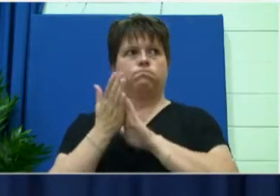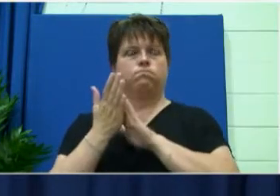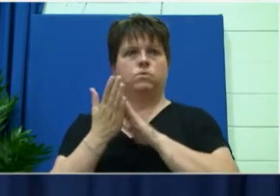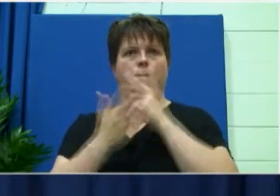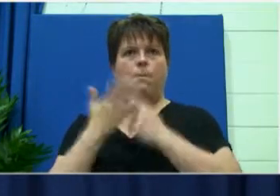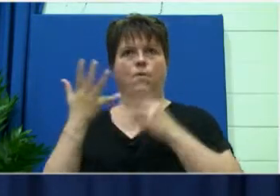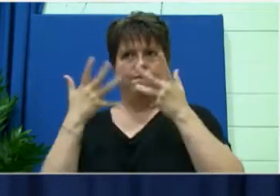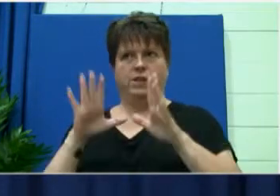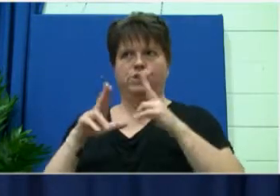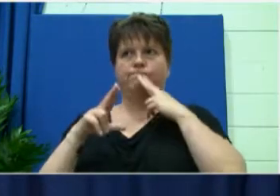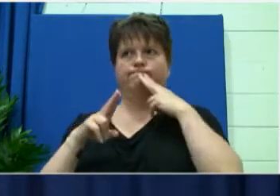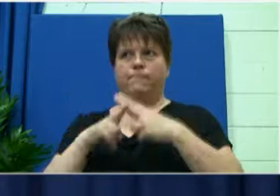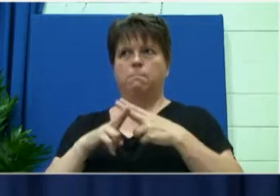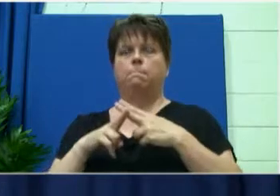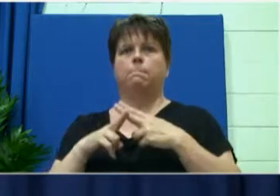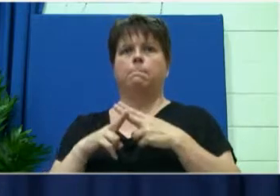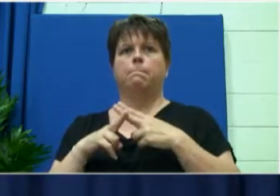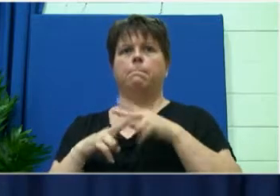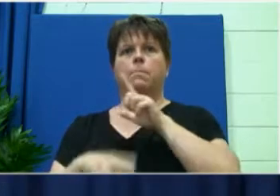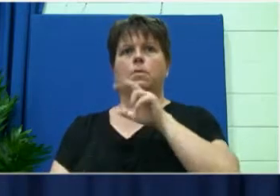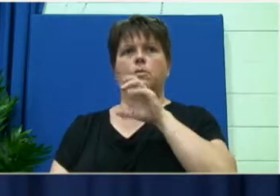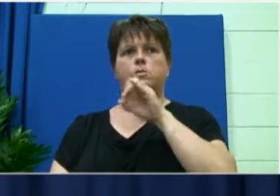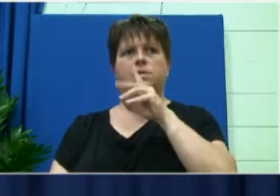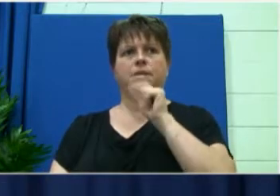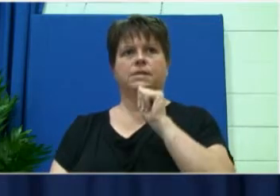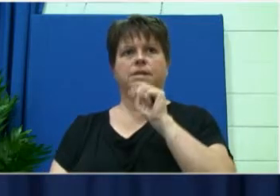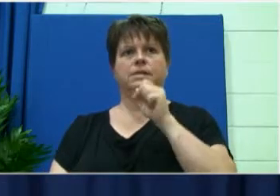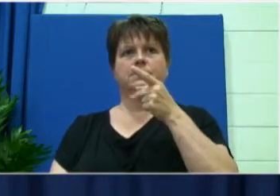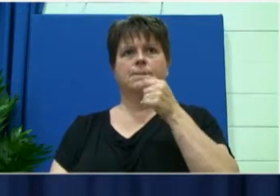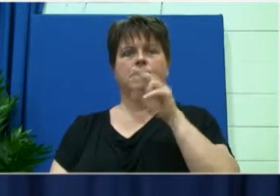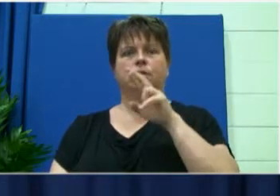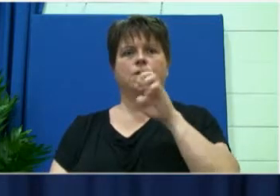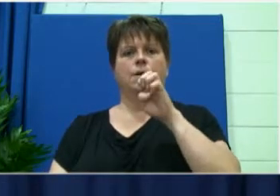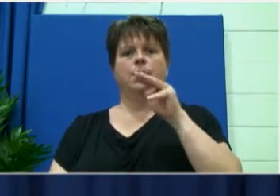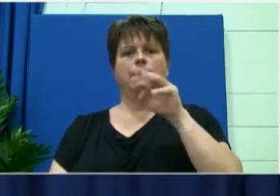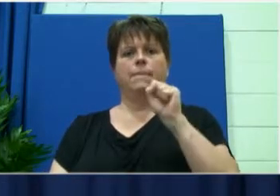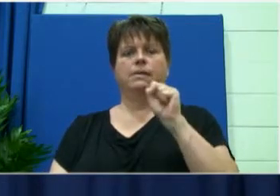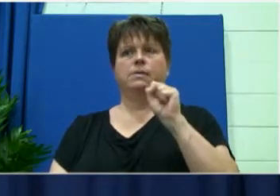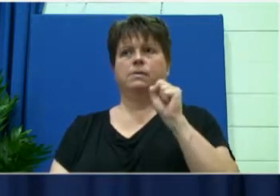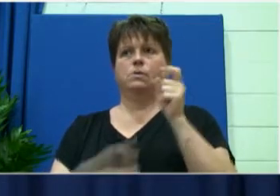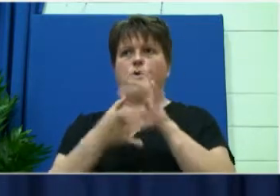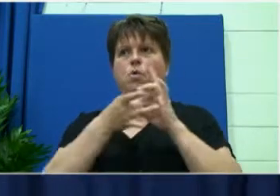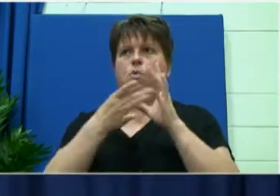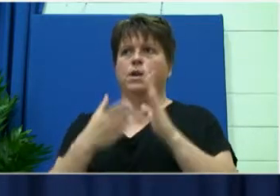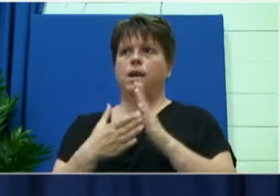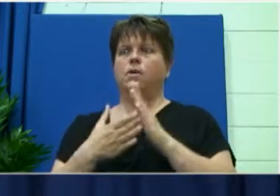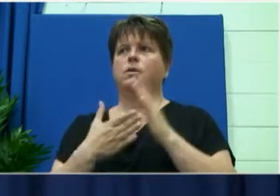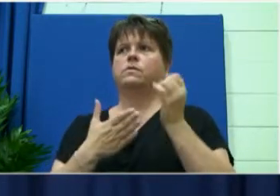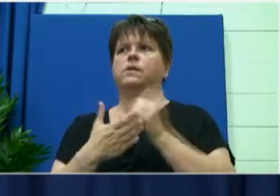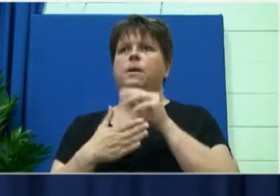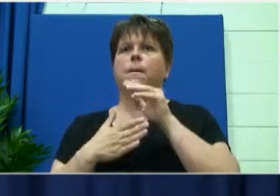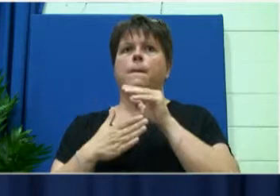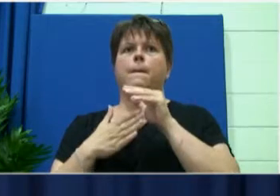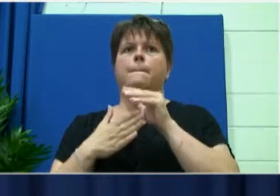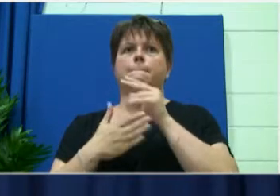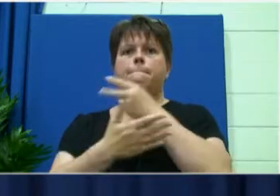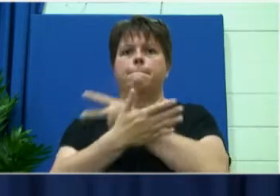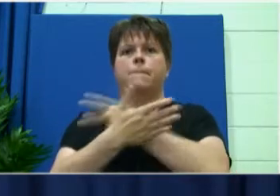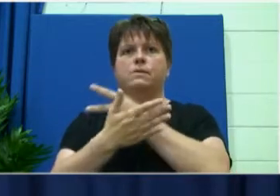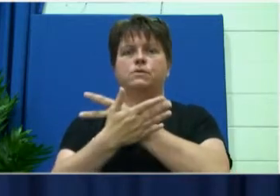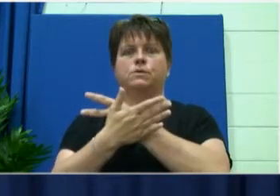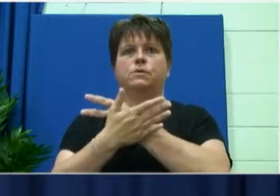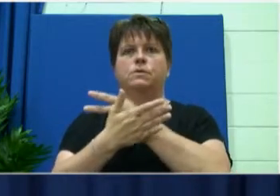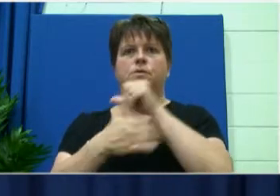have been introduced. Lucinda Spencer, coordinator of the EMS programs, is receiving her Master's of Science from